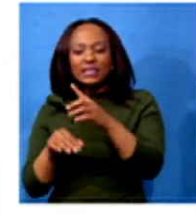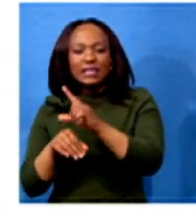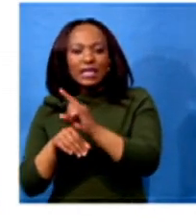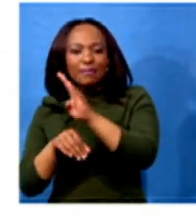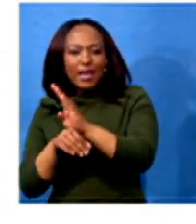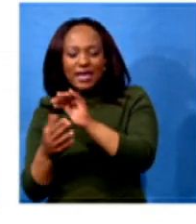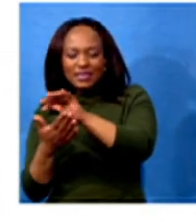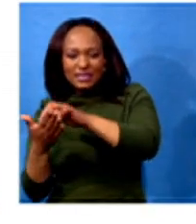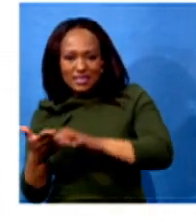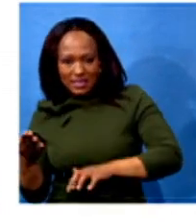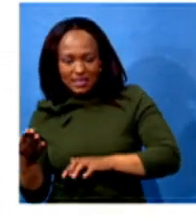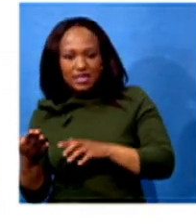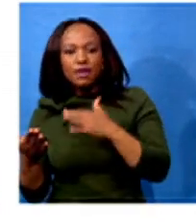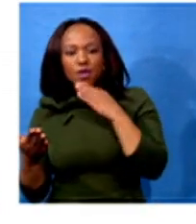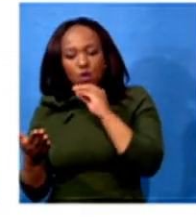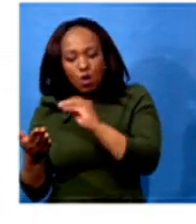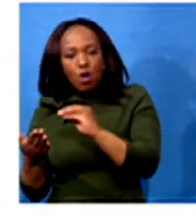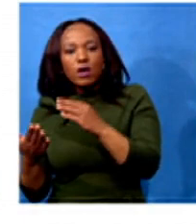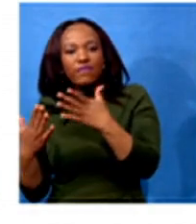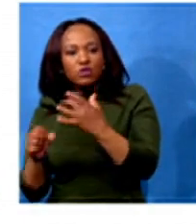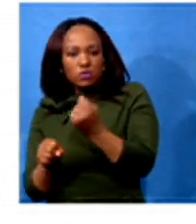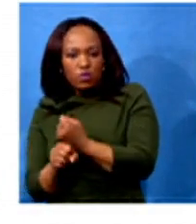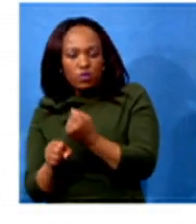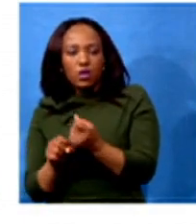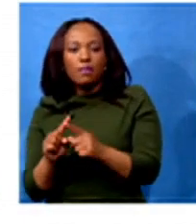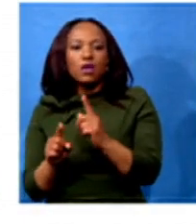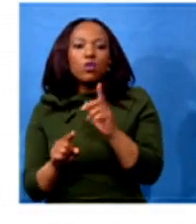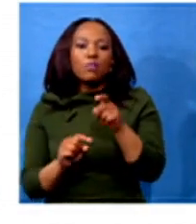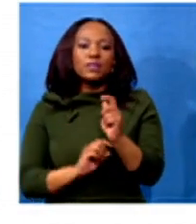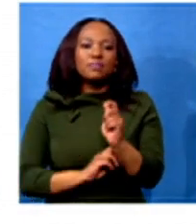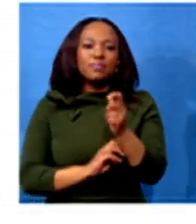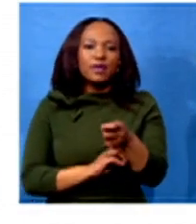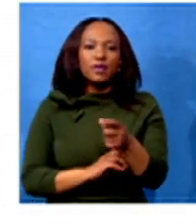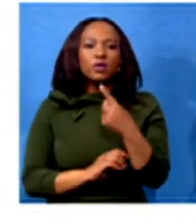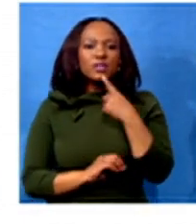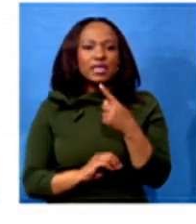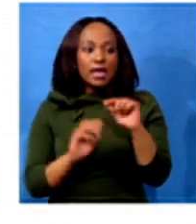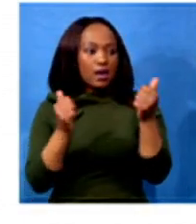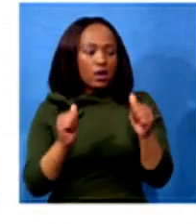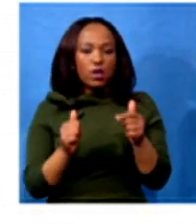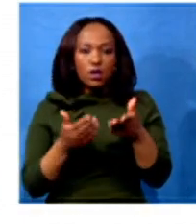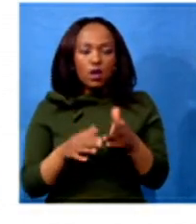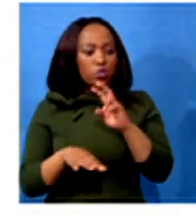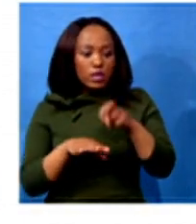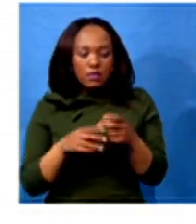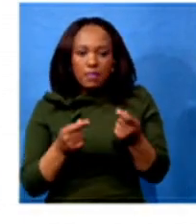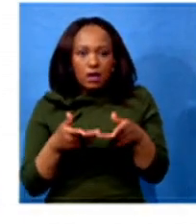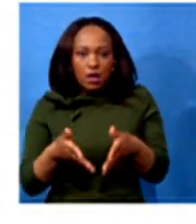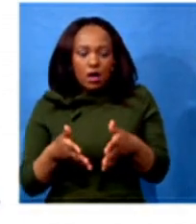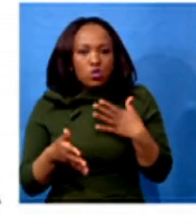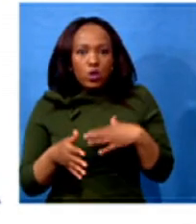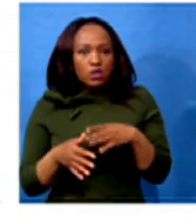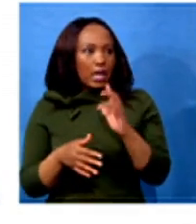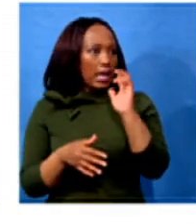it therefore means that we need to pay you back. But I do understand that you're hungry now. You need the money now and not any other